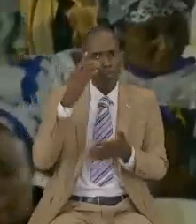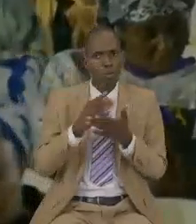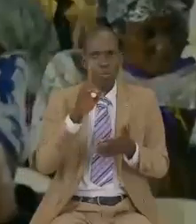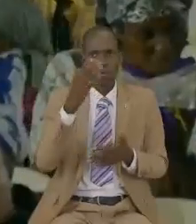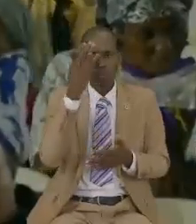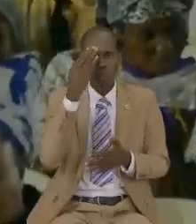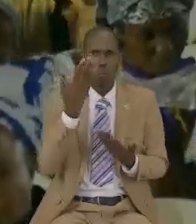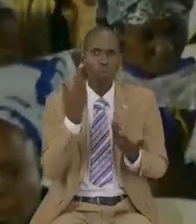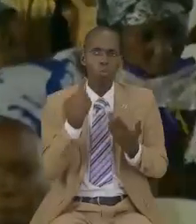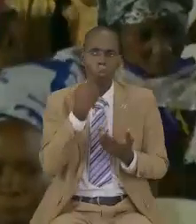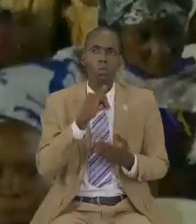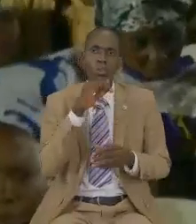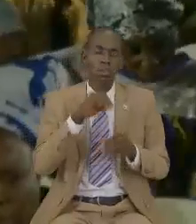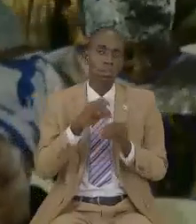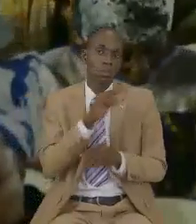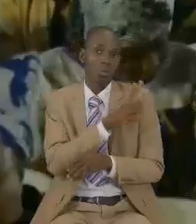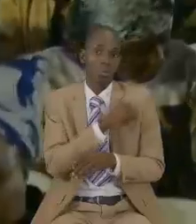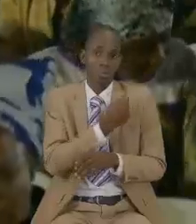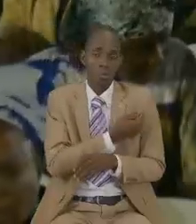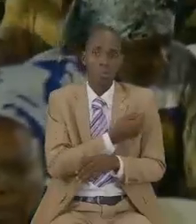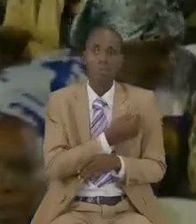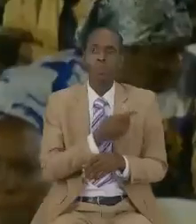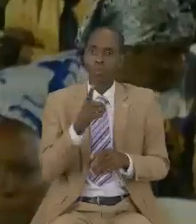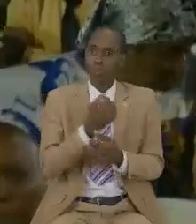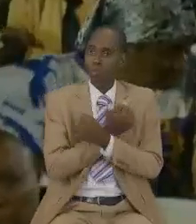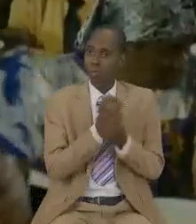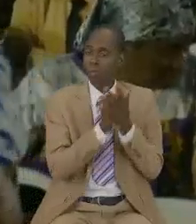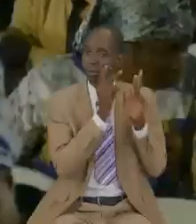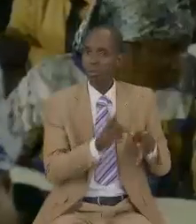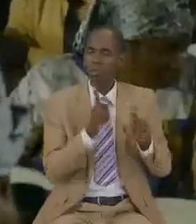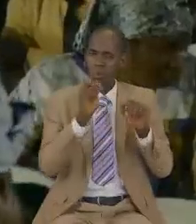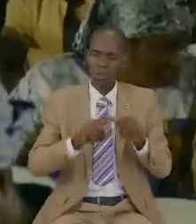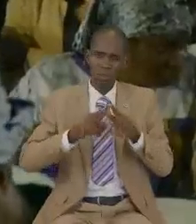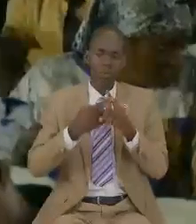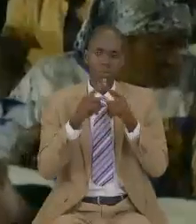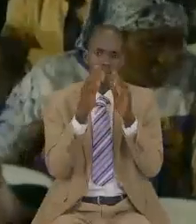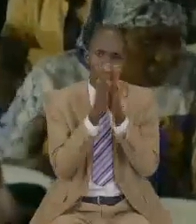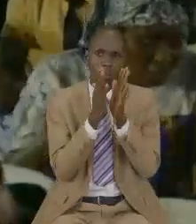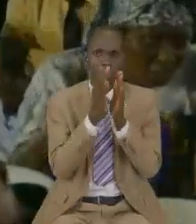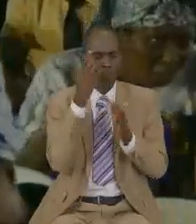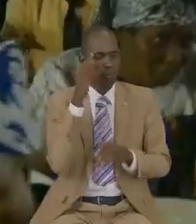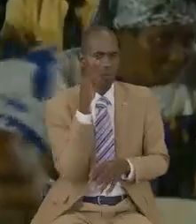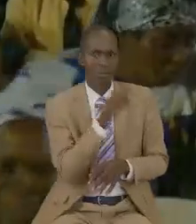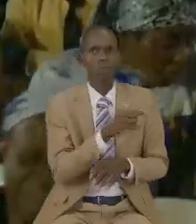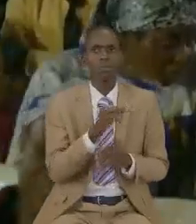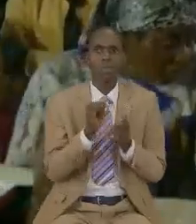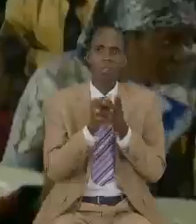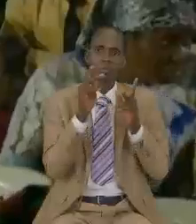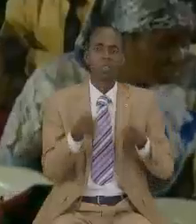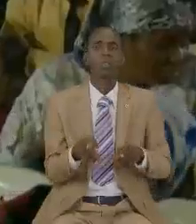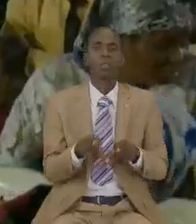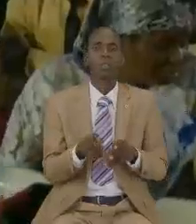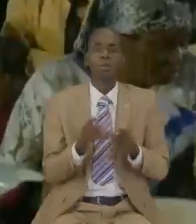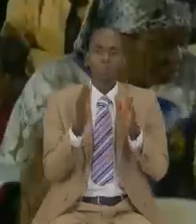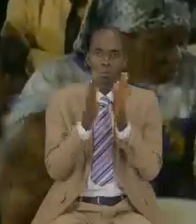of God had delivered, multitudes have responded. It's the miracle of the Lord.